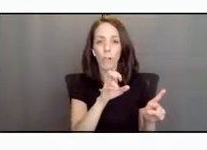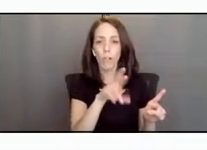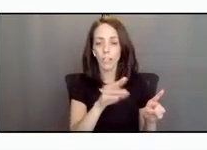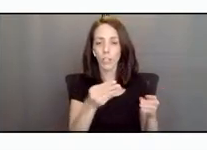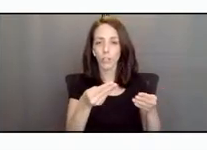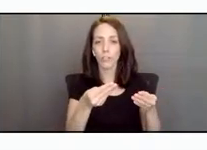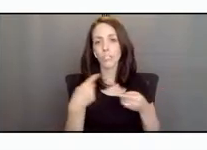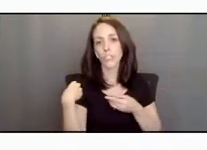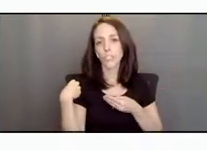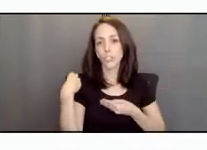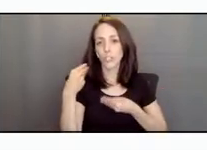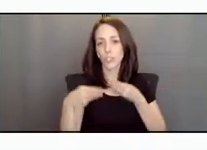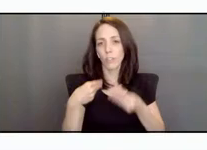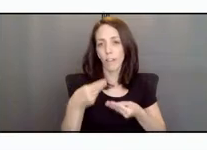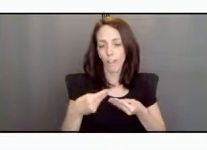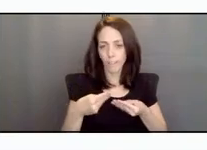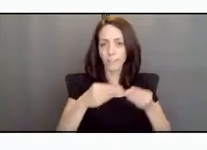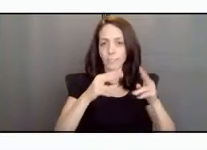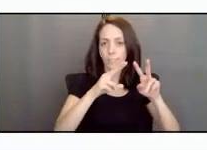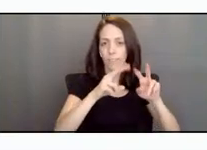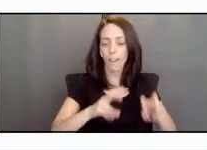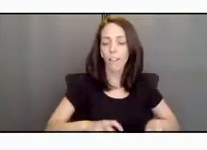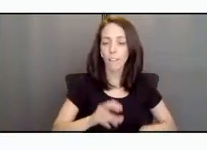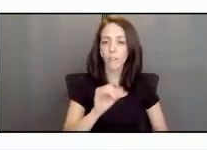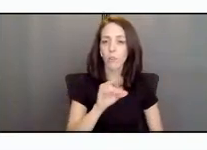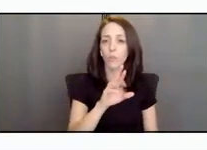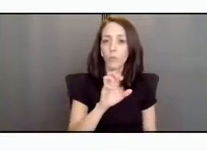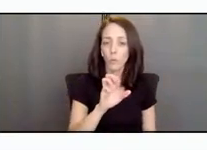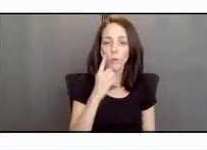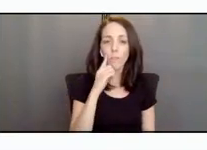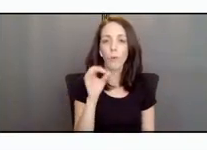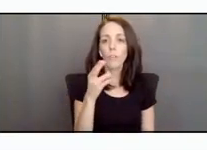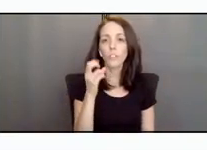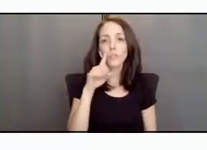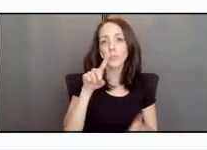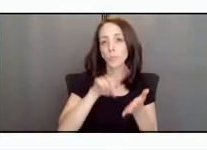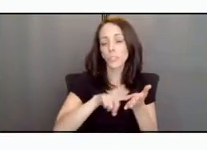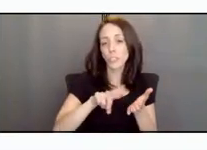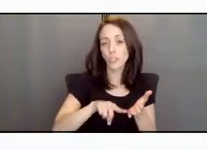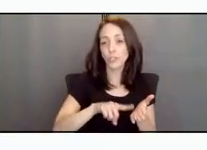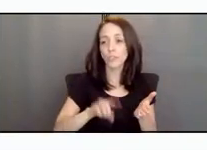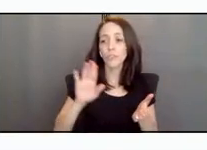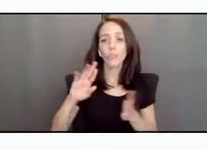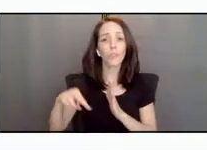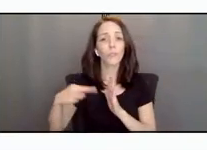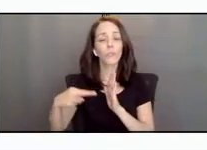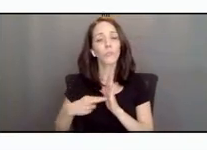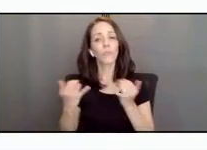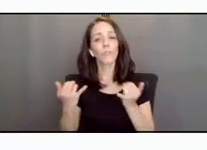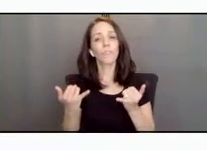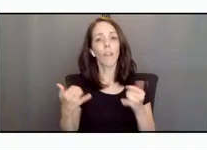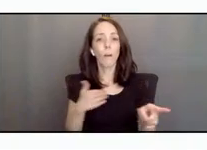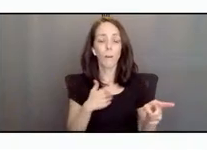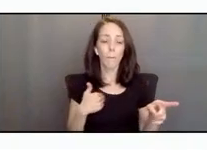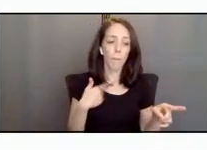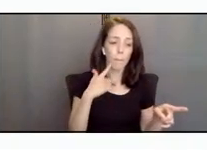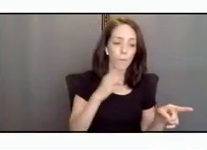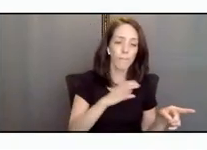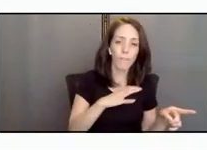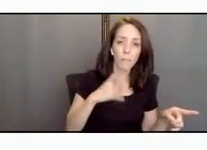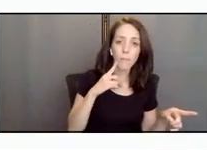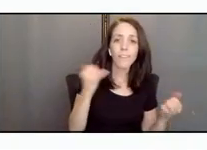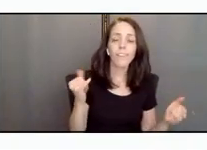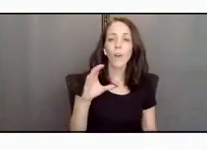Analysis Core, a shared university resource. In her role as senator and a member of the executive committee, Dr. Ryle is co-chairing